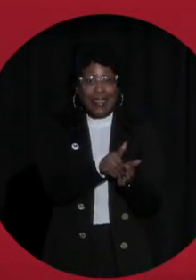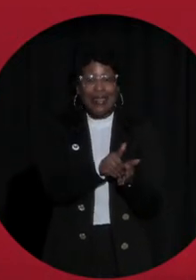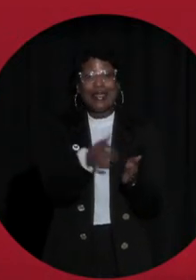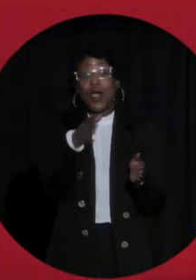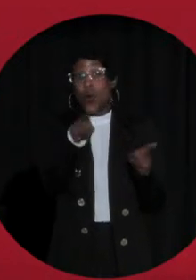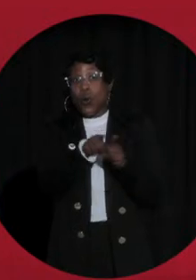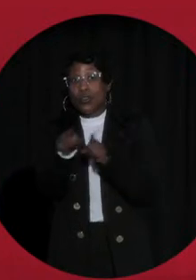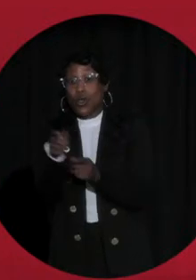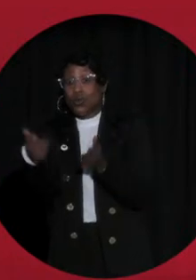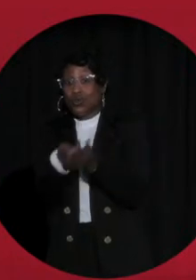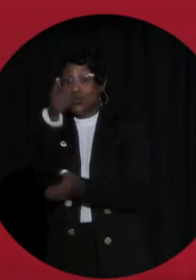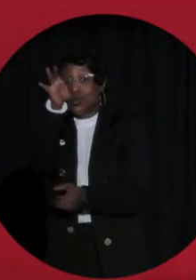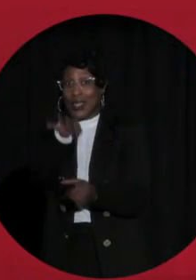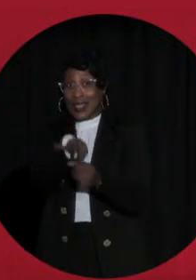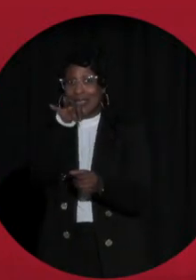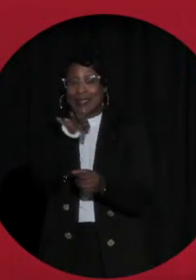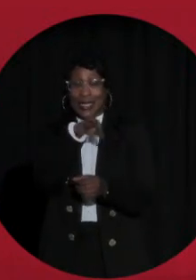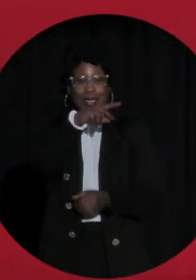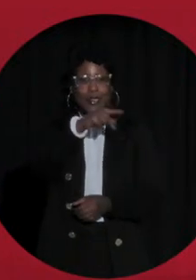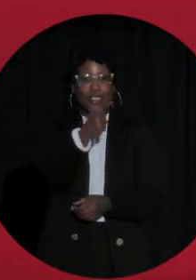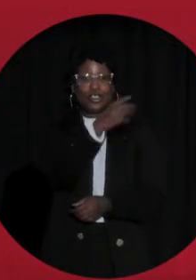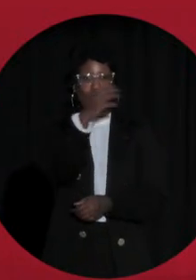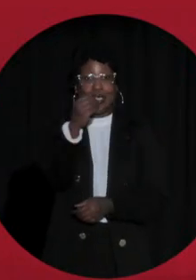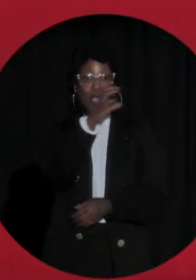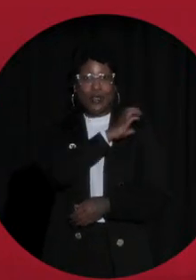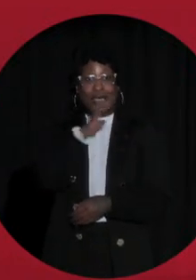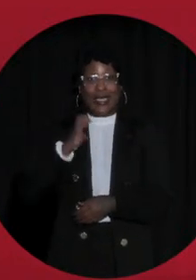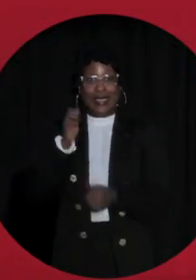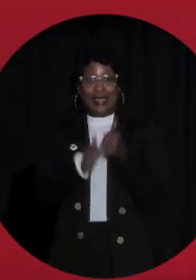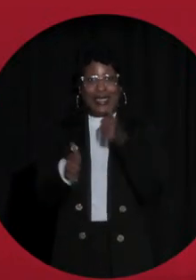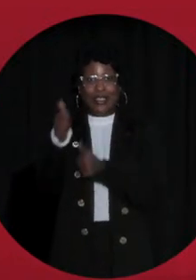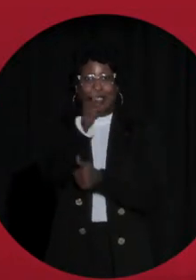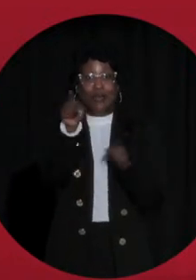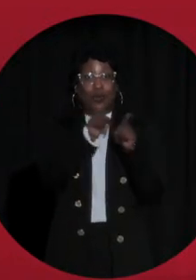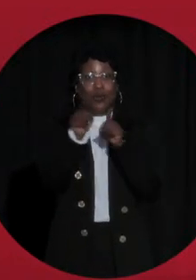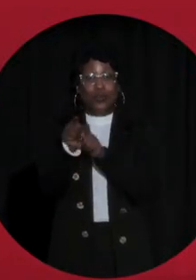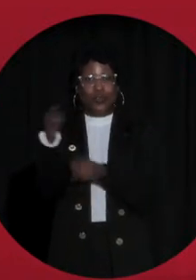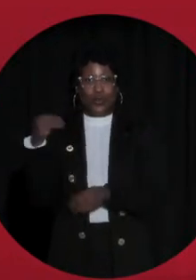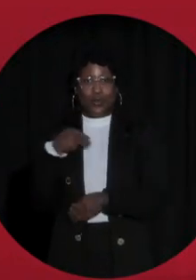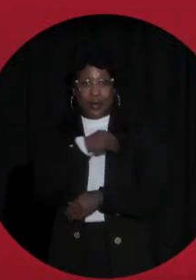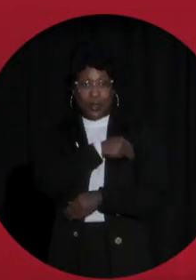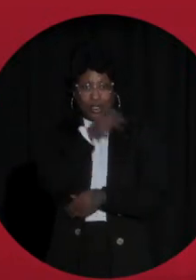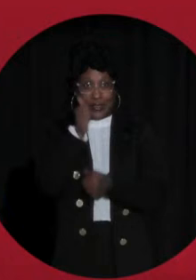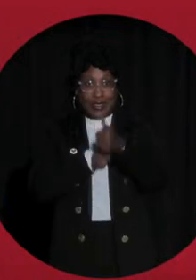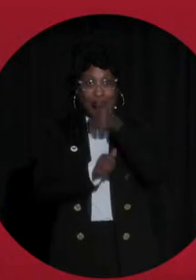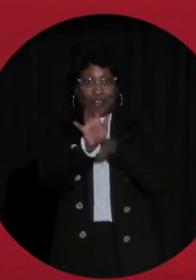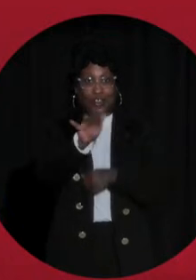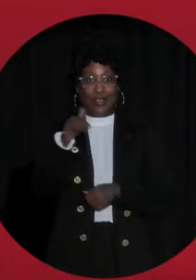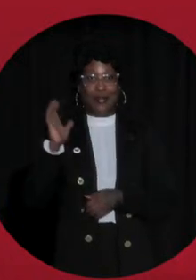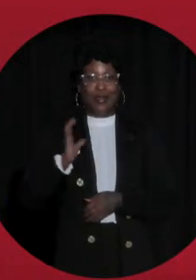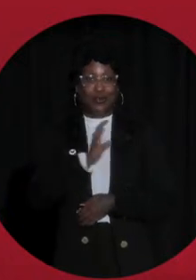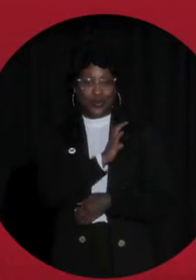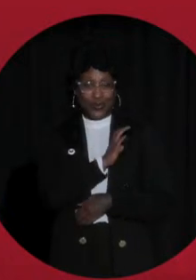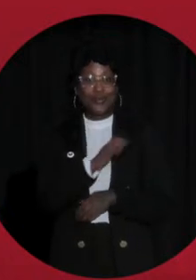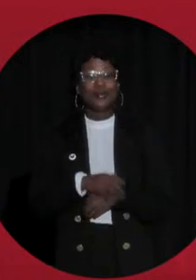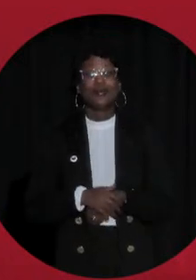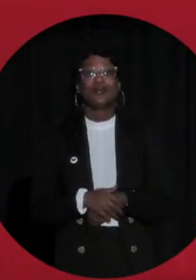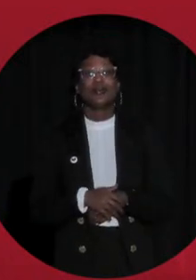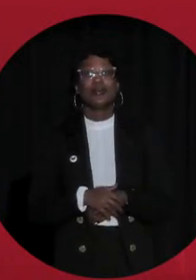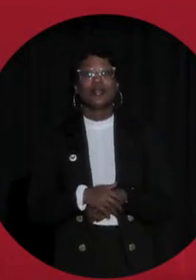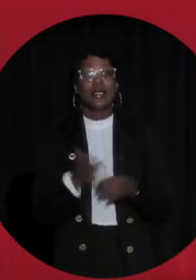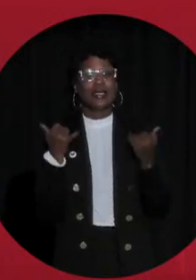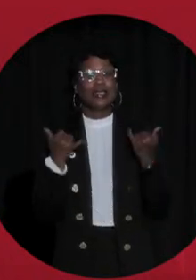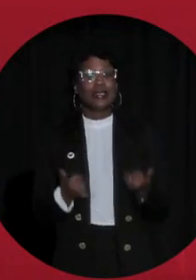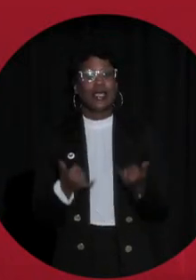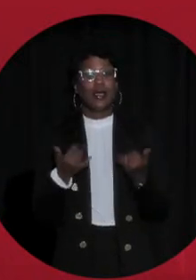County Executive and members of the Prince George's County Council. Now, I am going to ask to